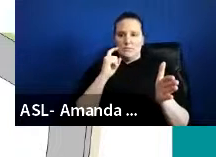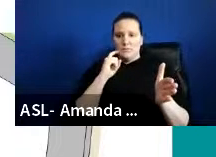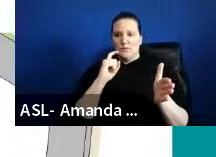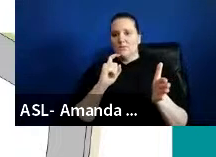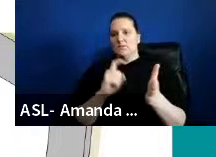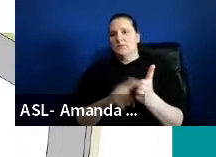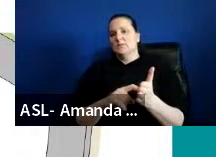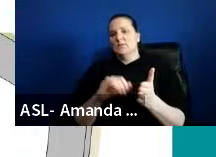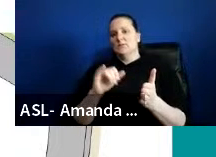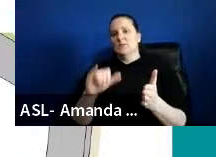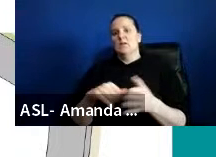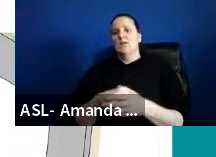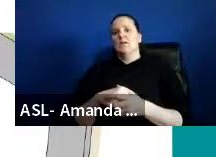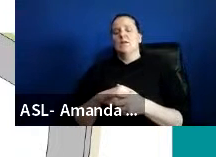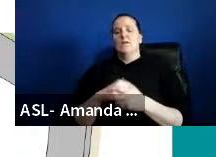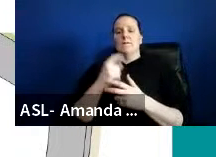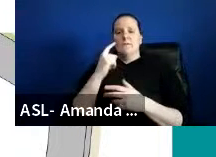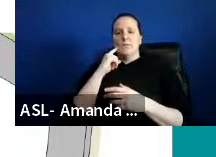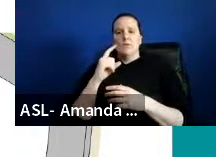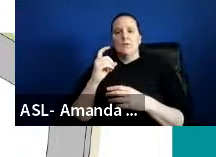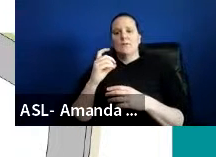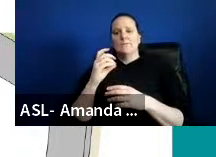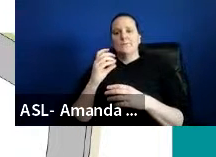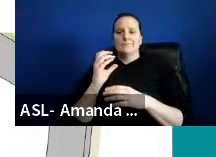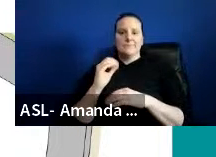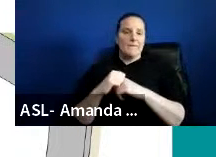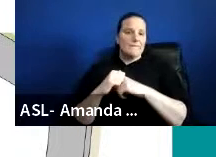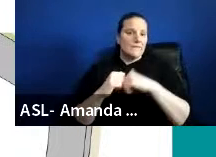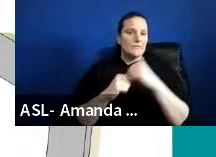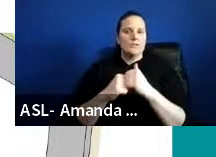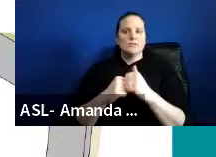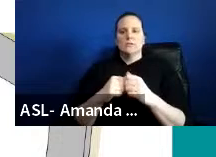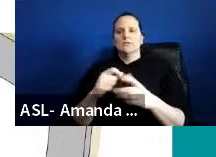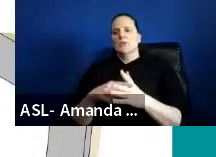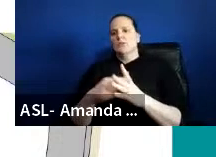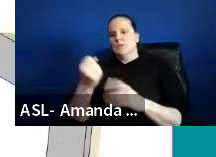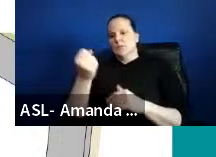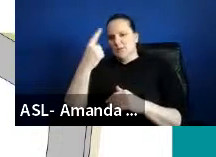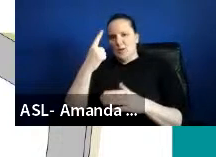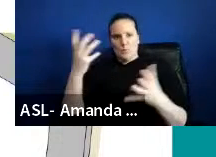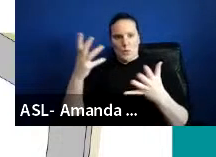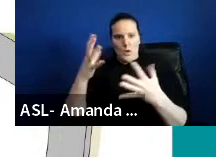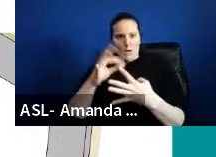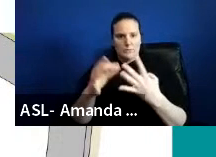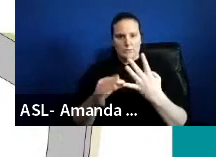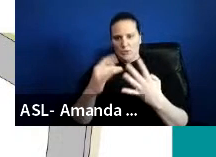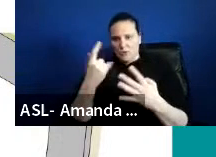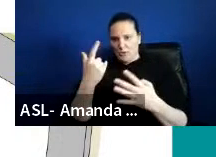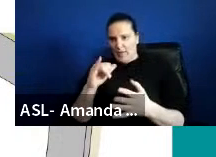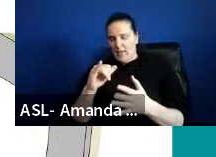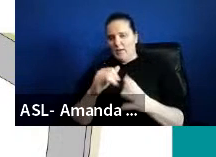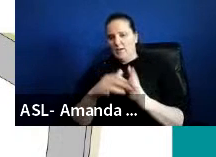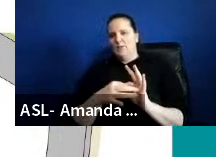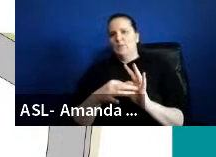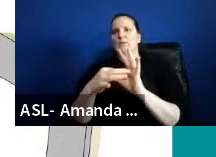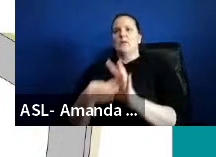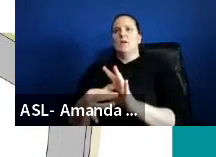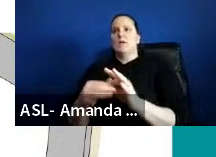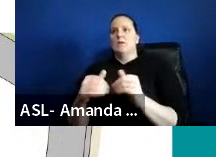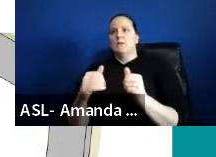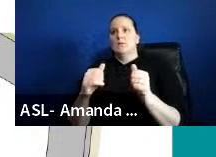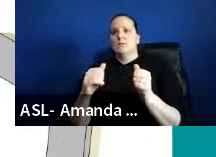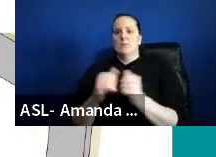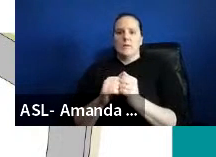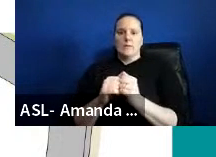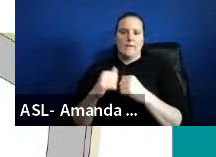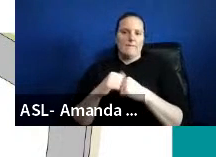not final design configurations, but rather beginning to understand what our options look like with regard to configuration